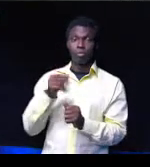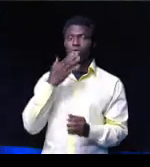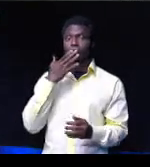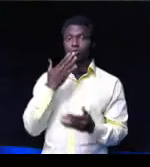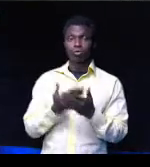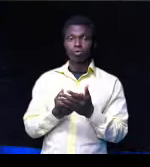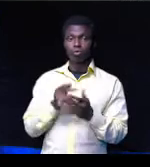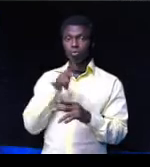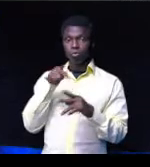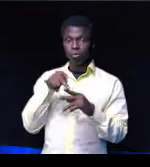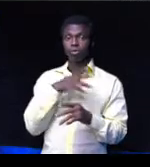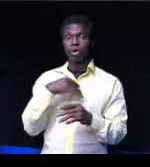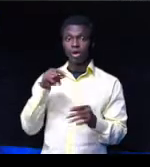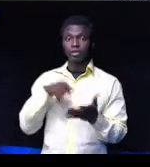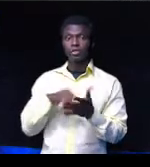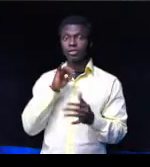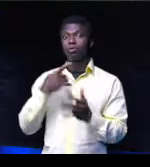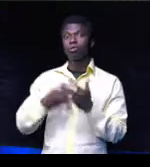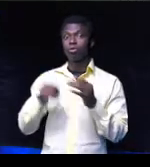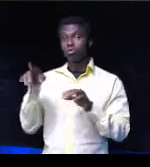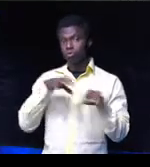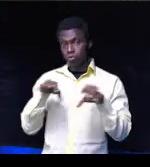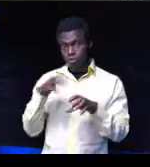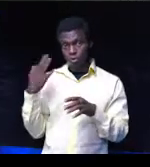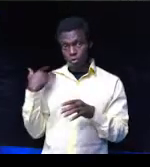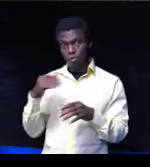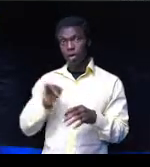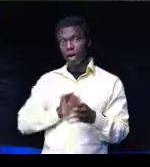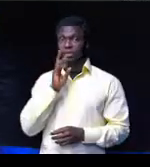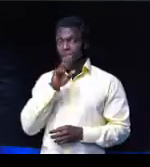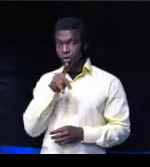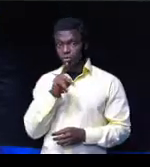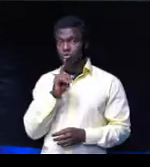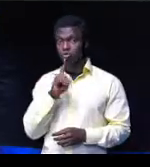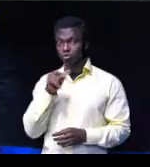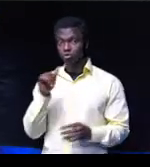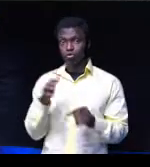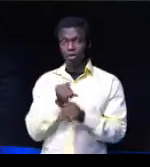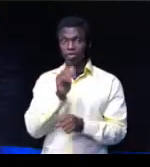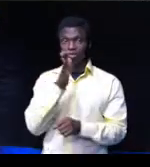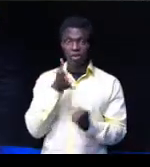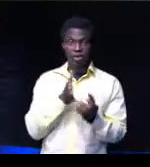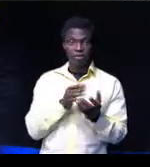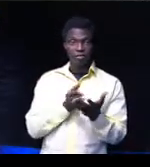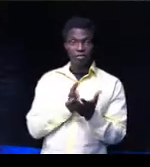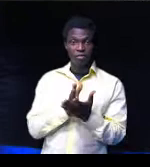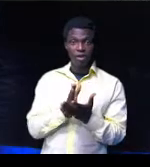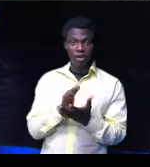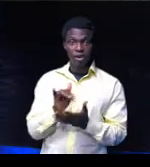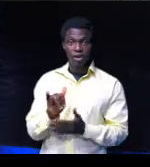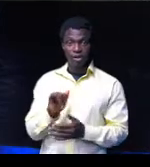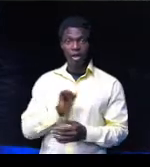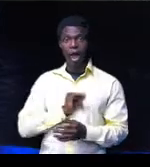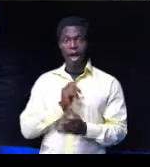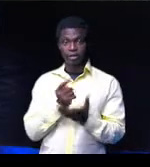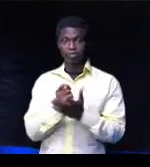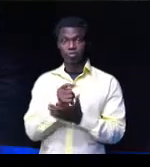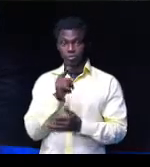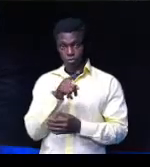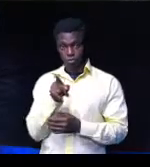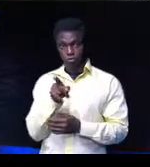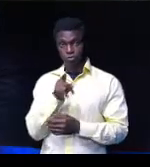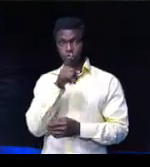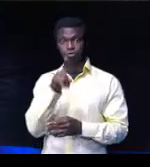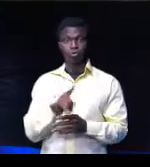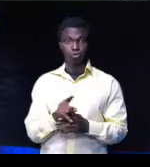And this is what you have done, I believe. Are you sure you got the 5 correctly? I